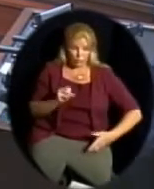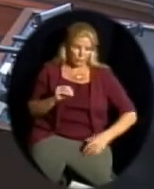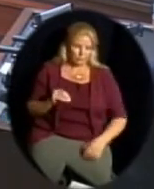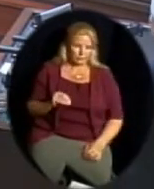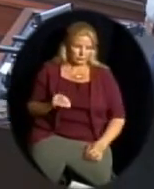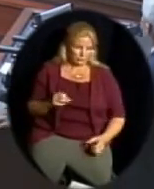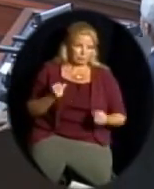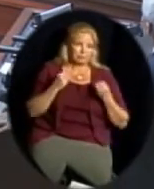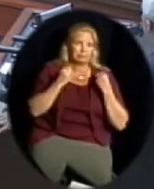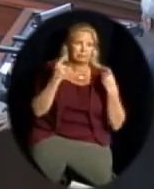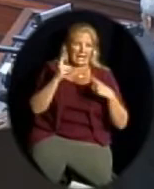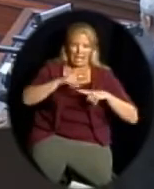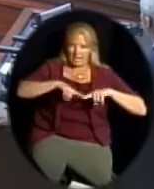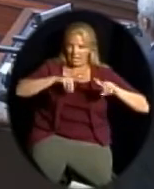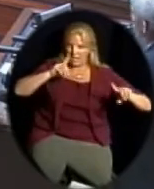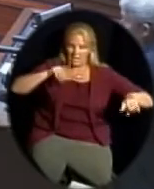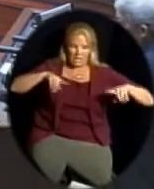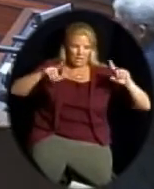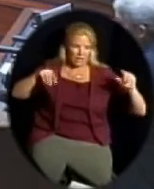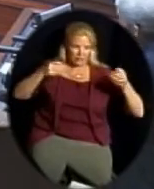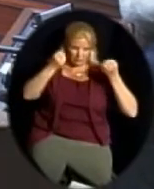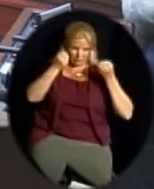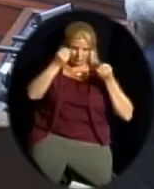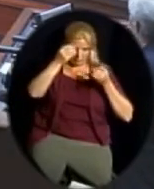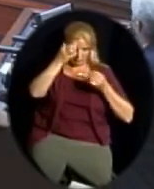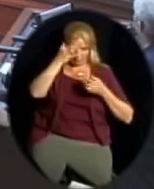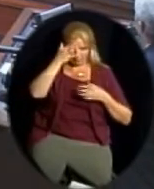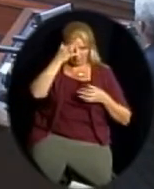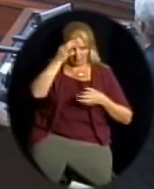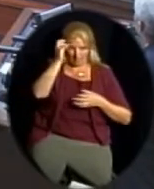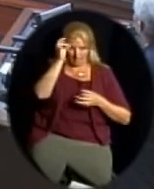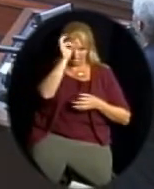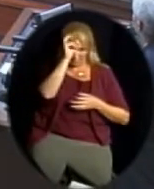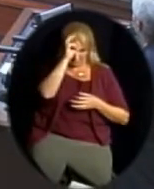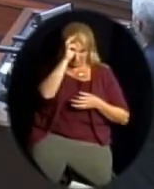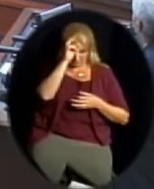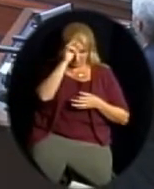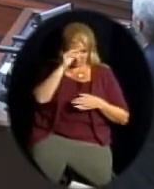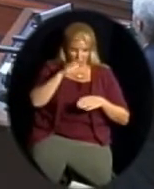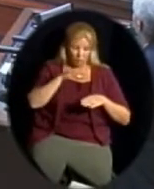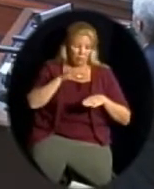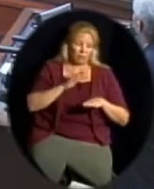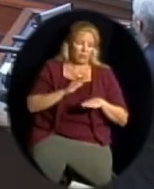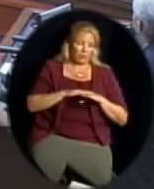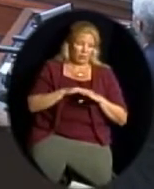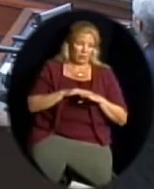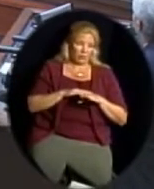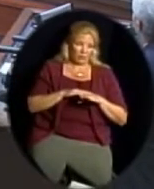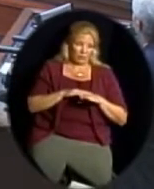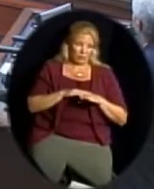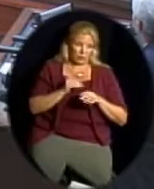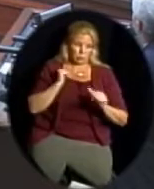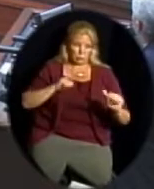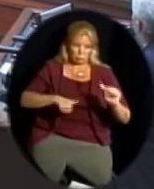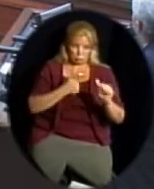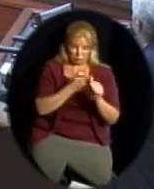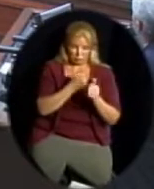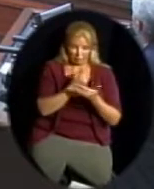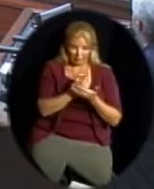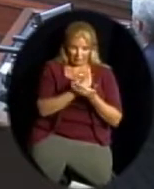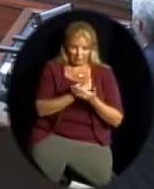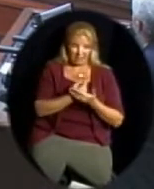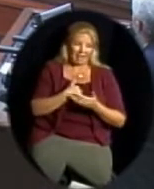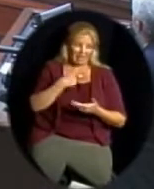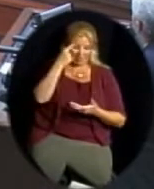opinions on the 6% contingency reserve. I think my mindset is that if that's important to the bond community, that's something that we